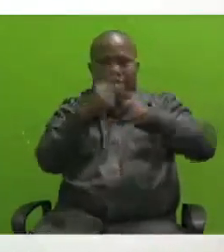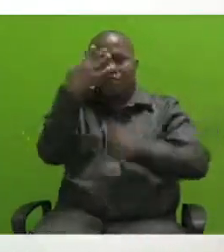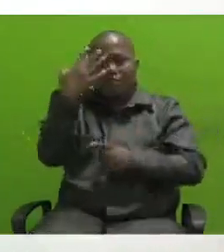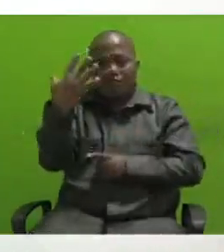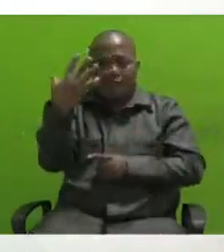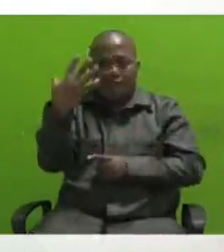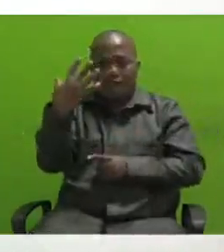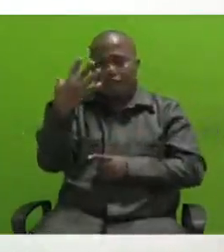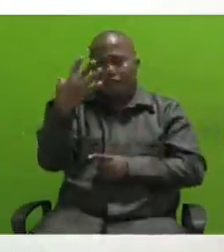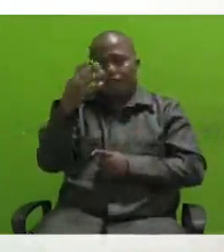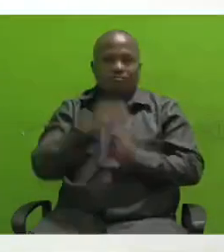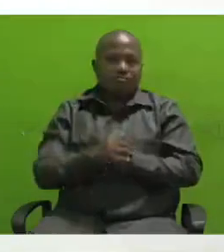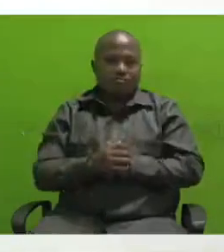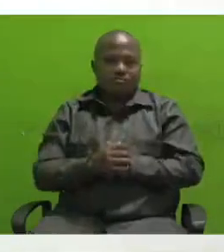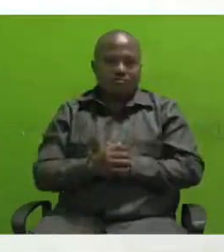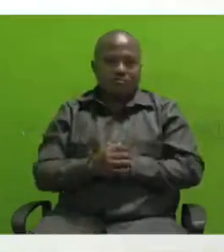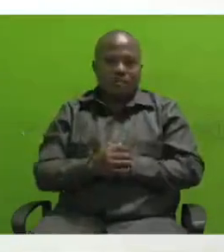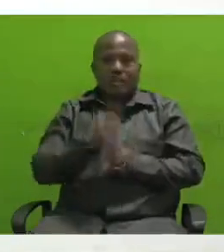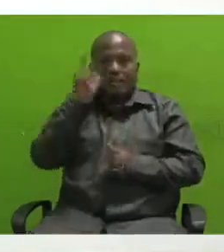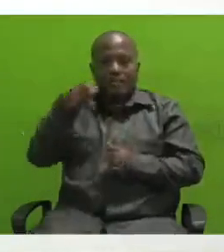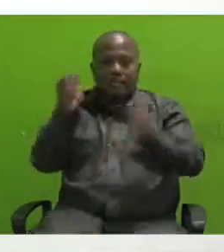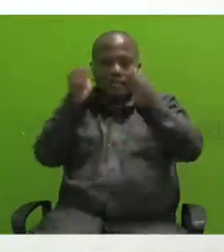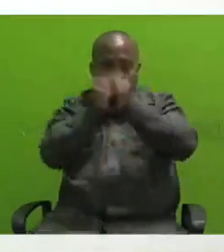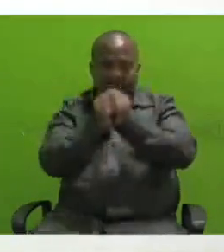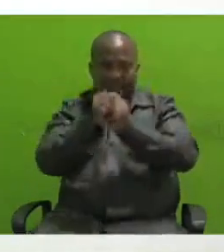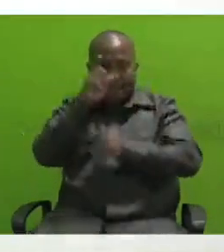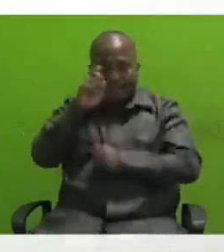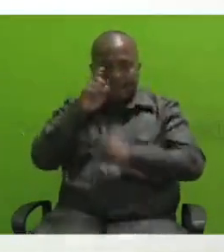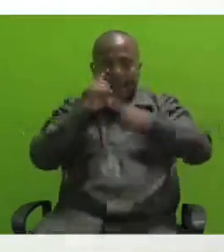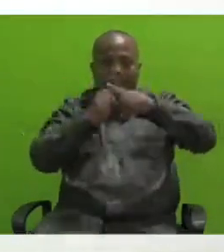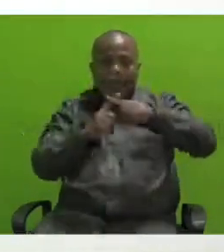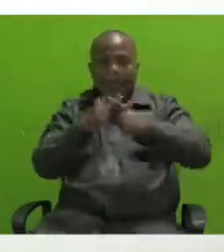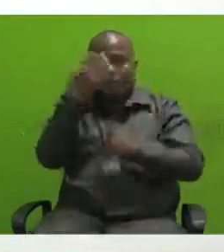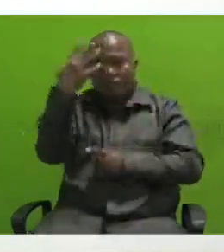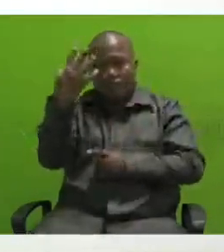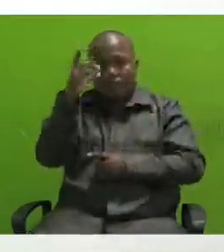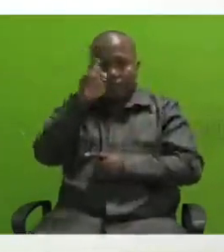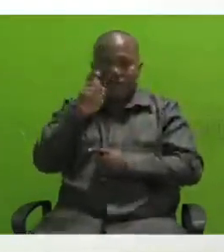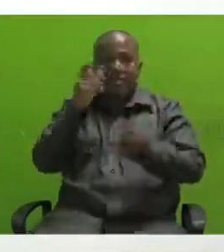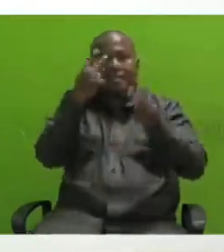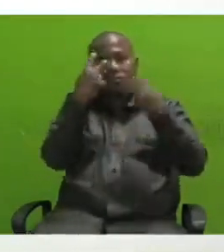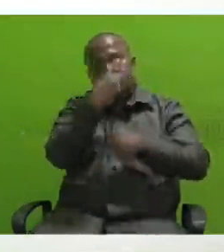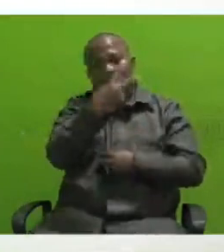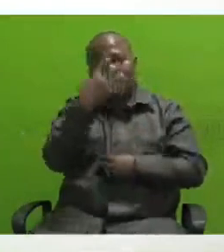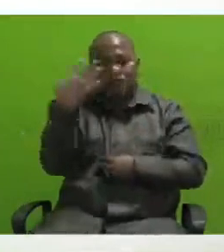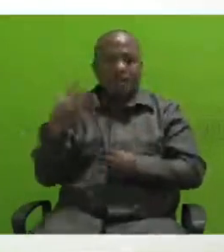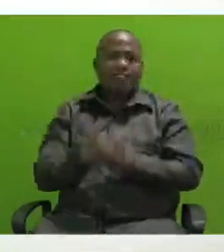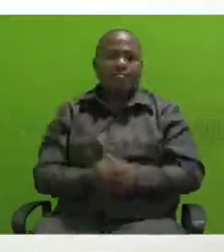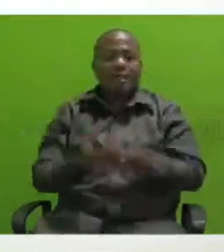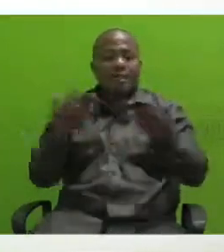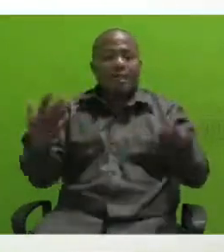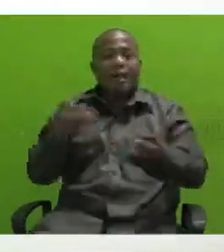5x, which is 10x plus 5 squared, which is 25. So now the value of x here